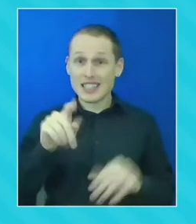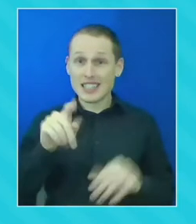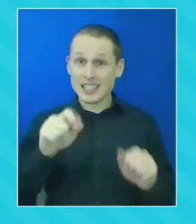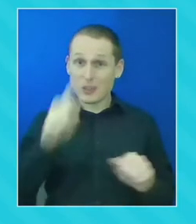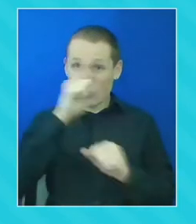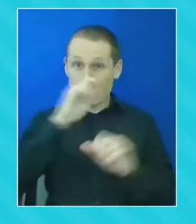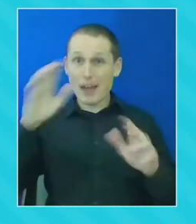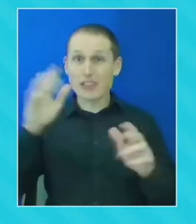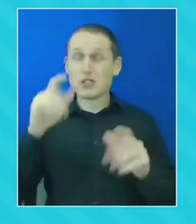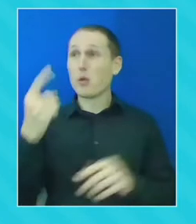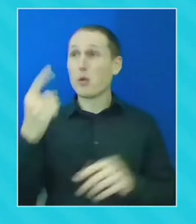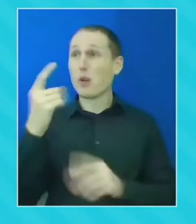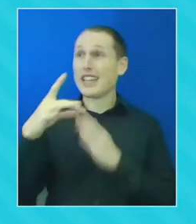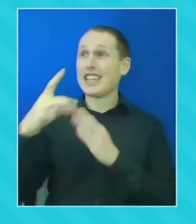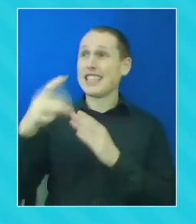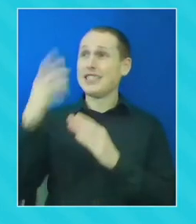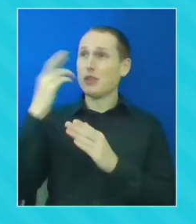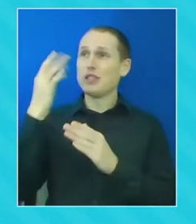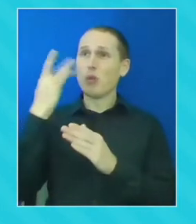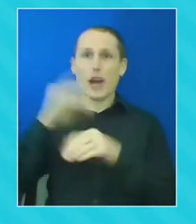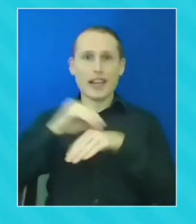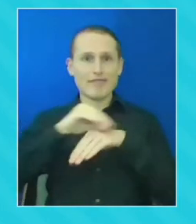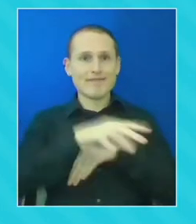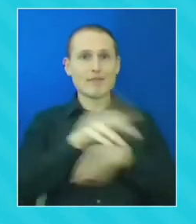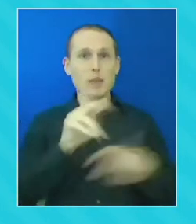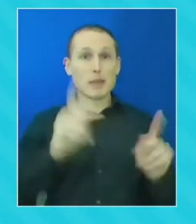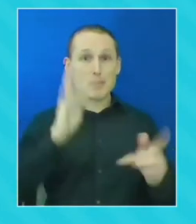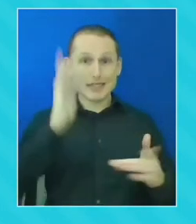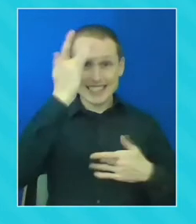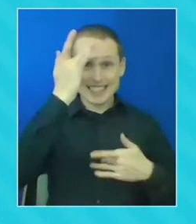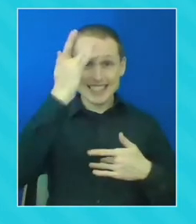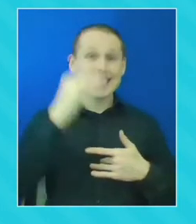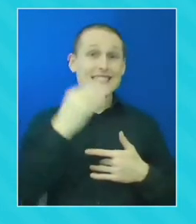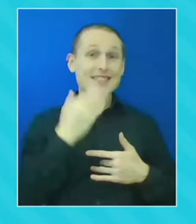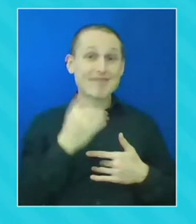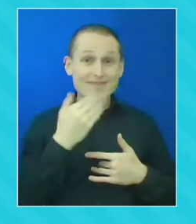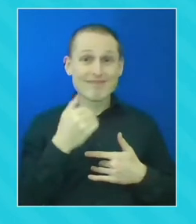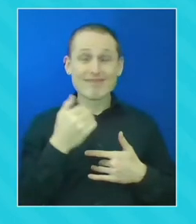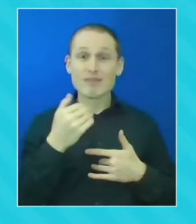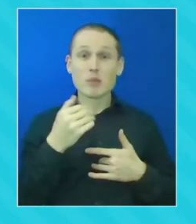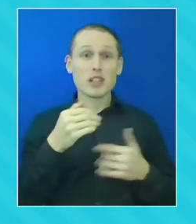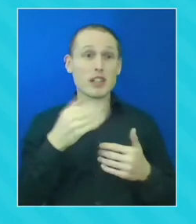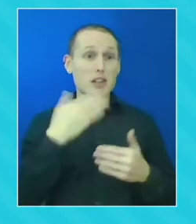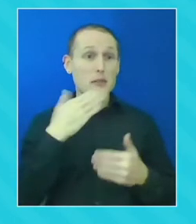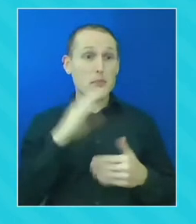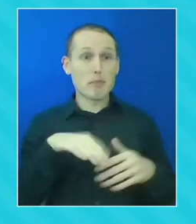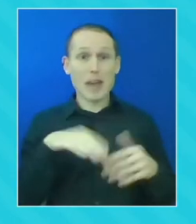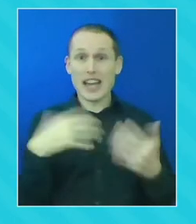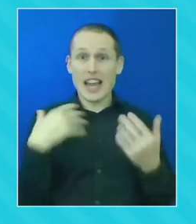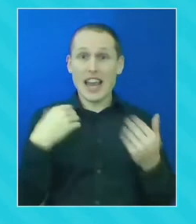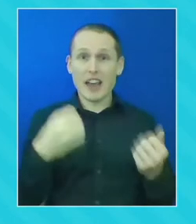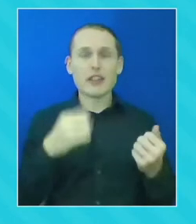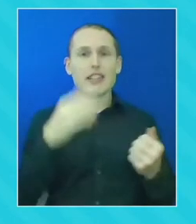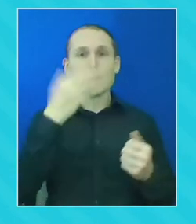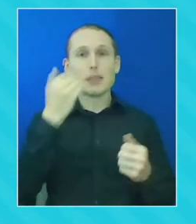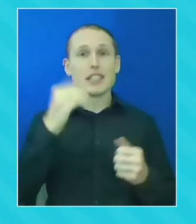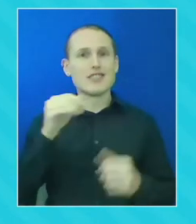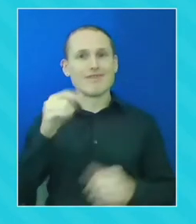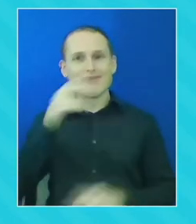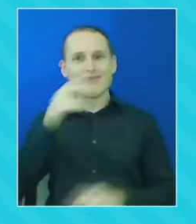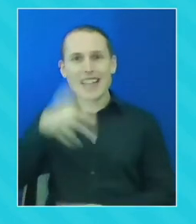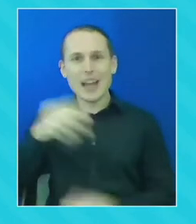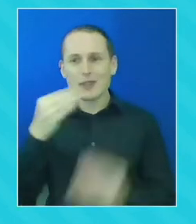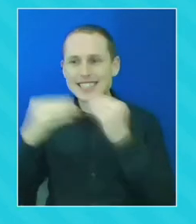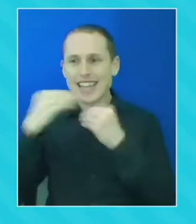disease, morbidity, and even mortality is a poor diet? Yet it wasn't being built into our lexicon. This all came